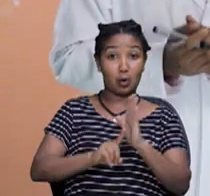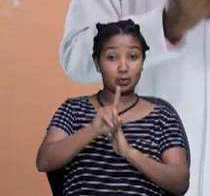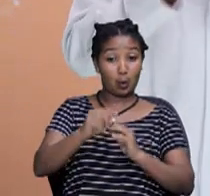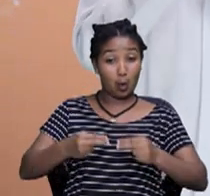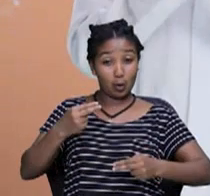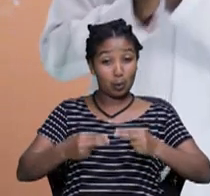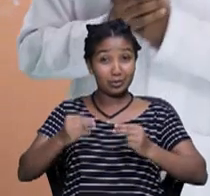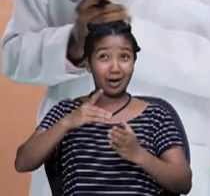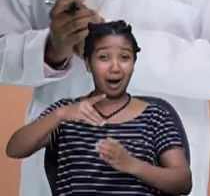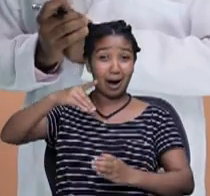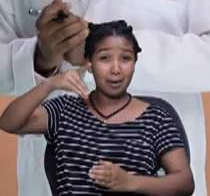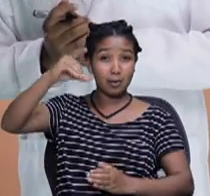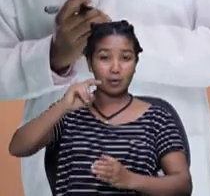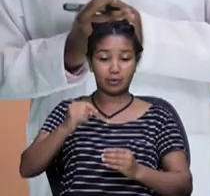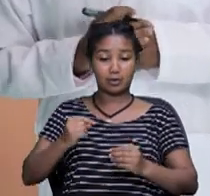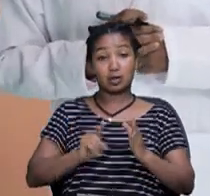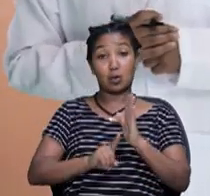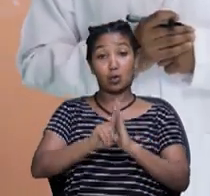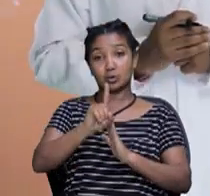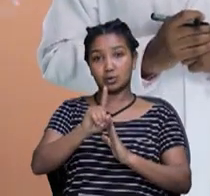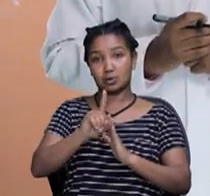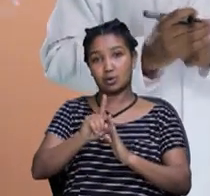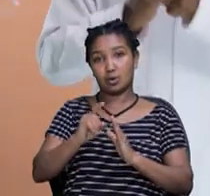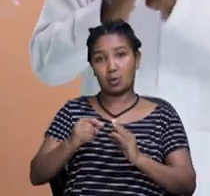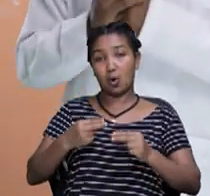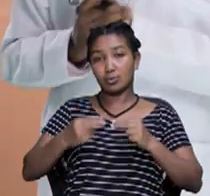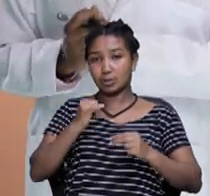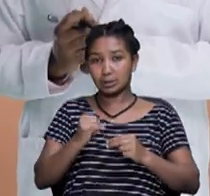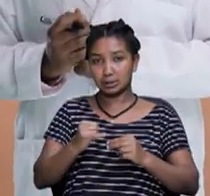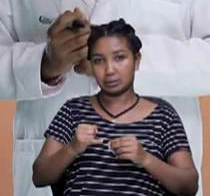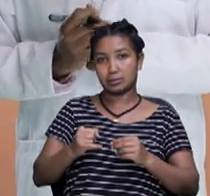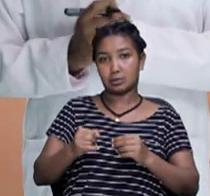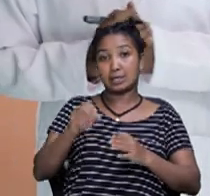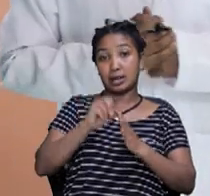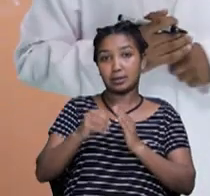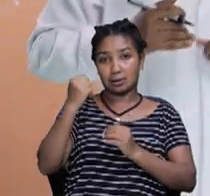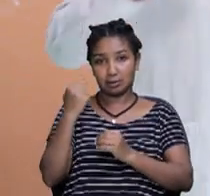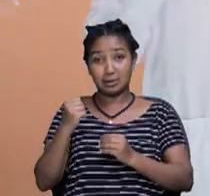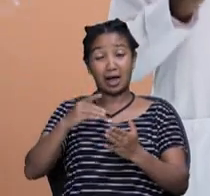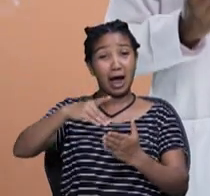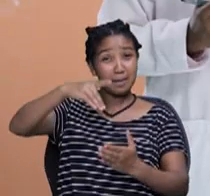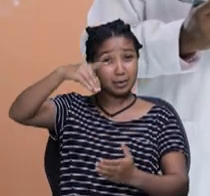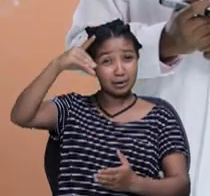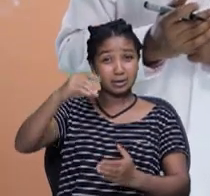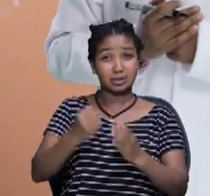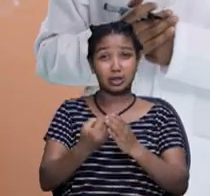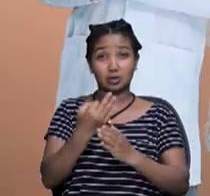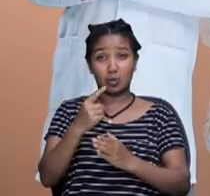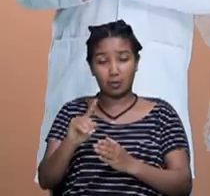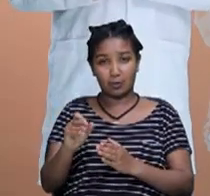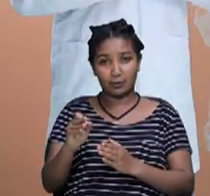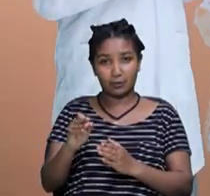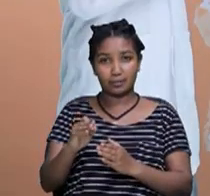hormone. The hyposecretion of growth hormone results in dwarfism, whereas the hypersecretion